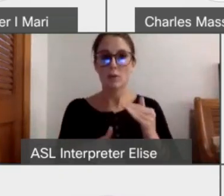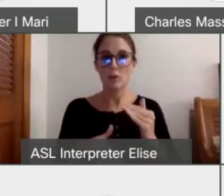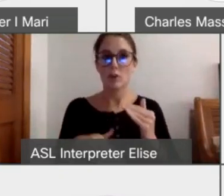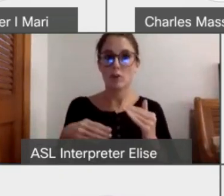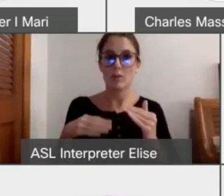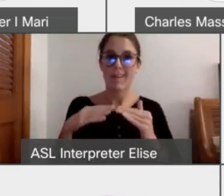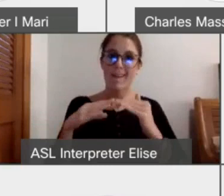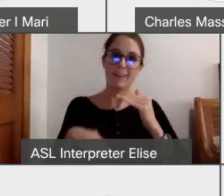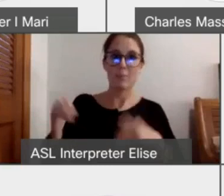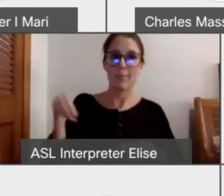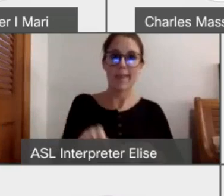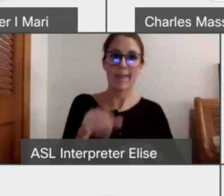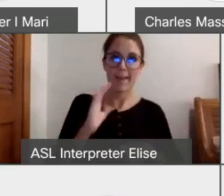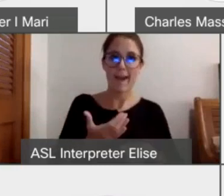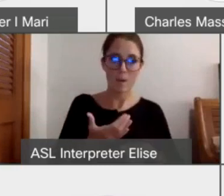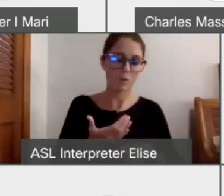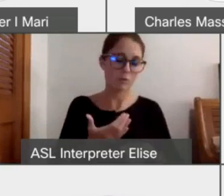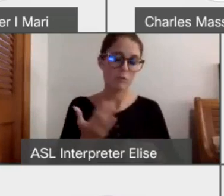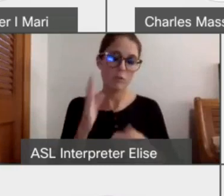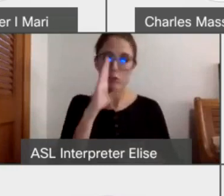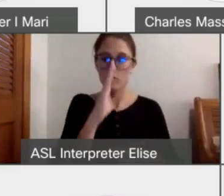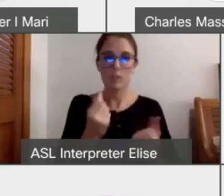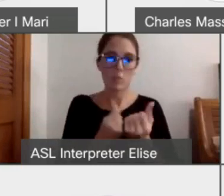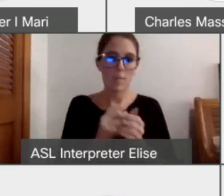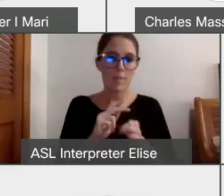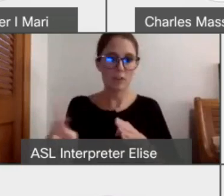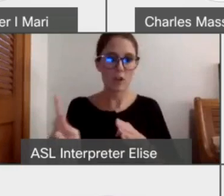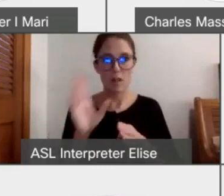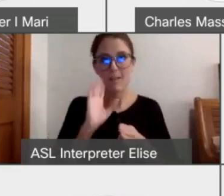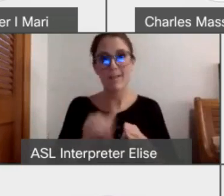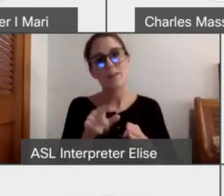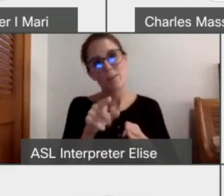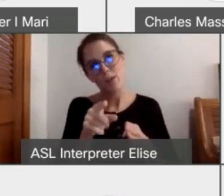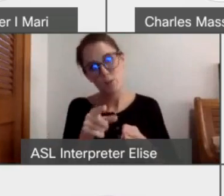professionals. I know you know this, and I've heard you speak before, and you're everywhere, by the way. Thank you.